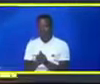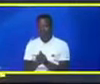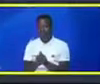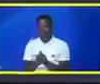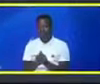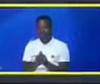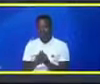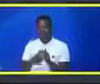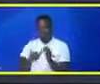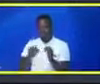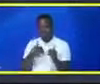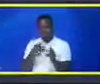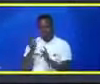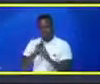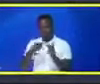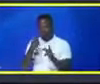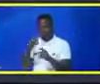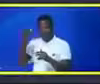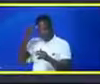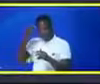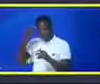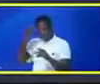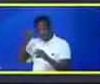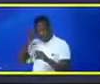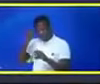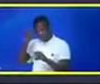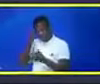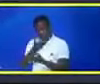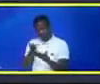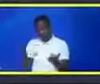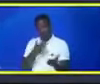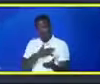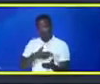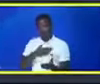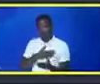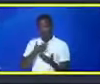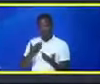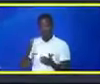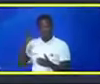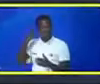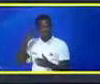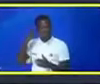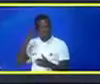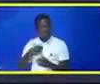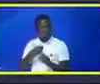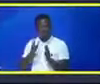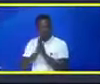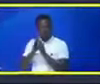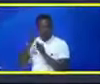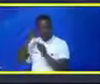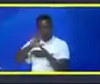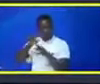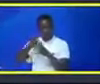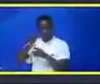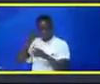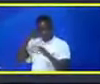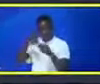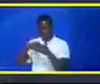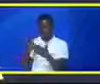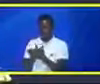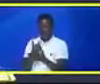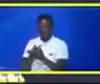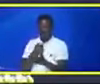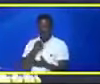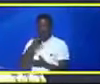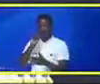Since we have people who are heads of government here, please let me and let me speak over the government in Ghana. I